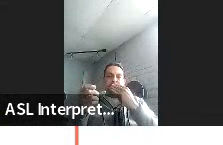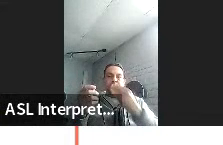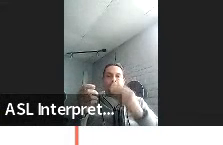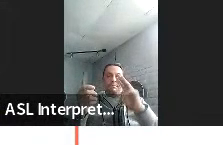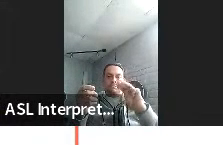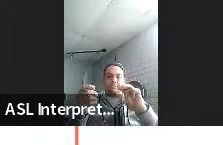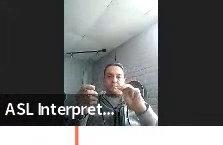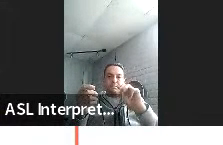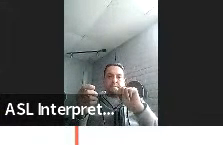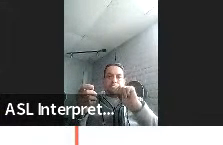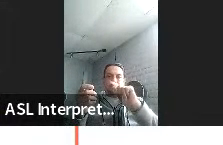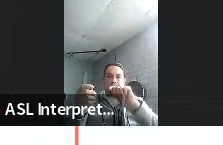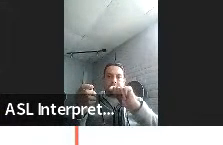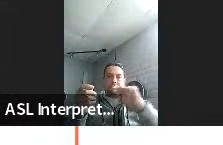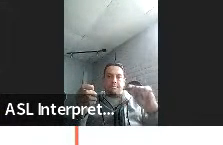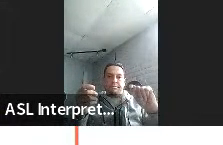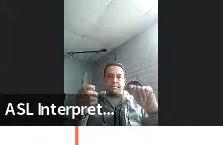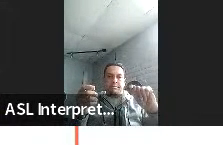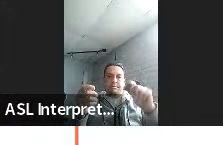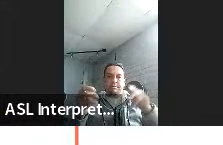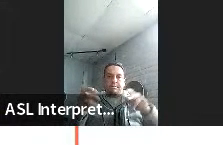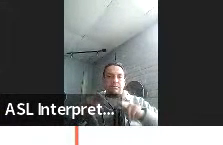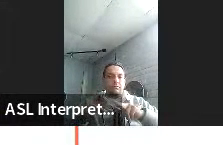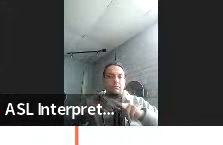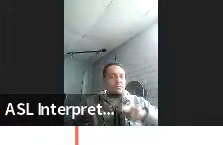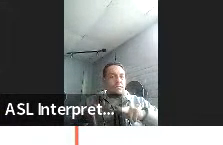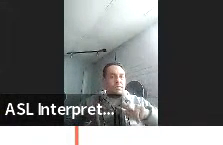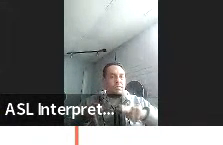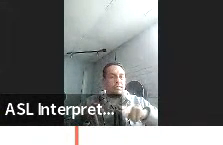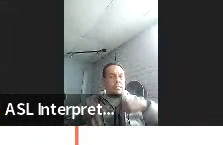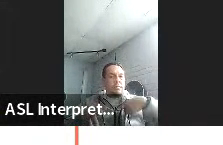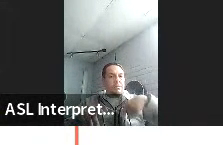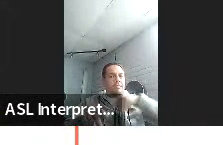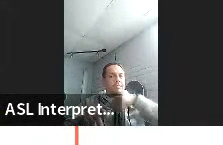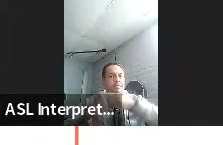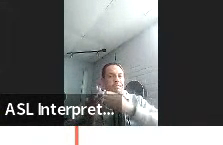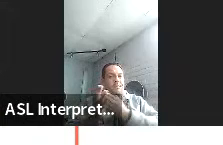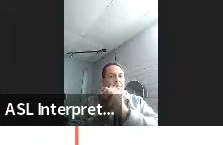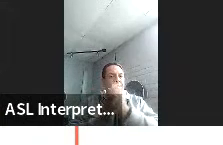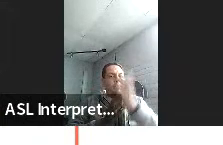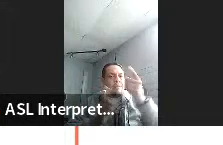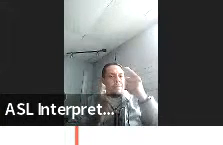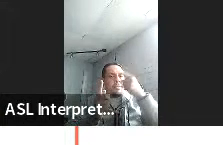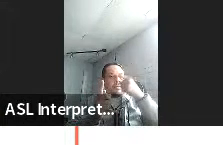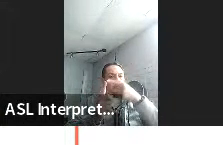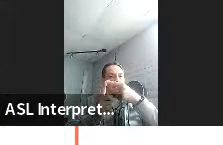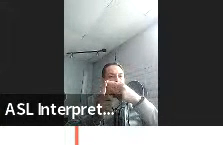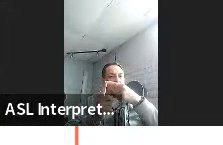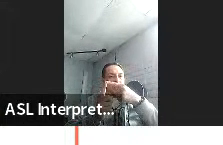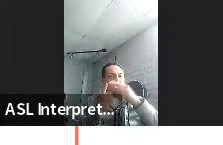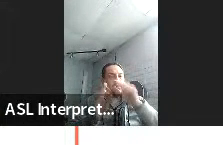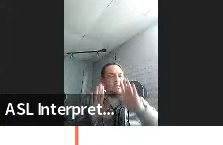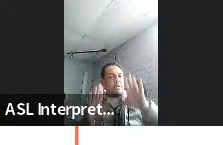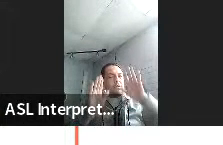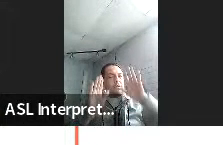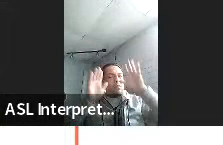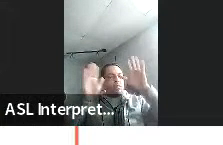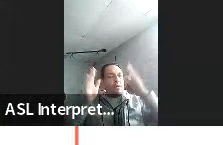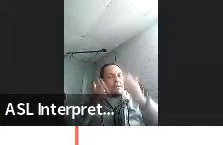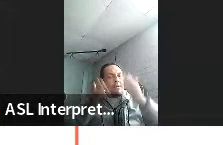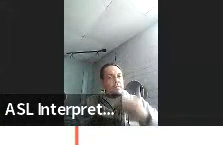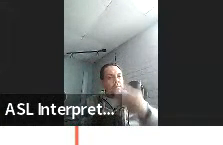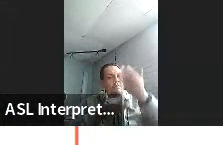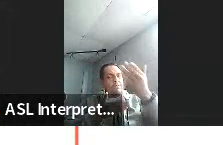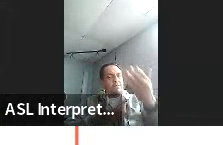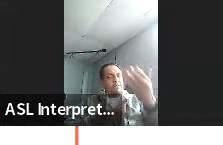for walking us through the points of this incredible proposal through Economic Opportunity. I want to